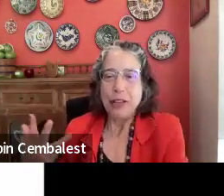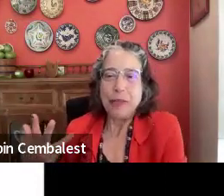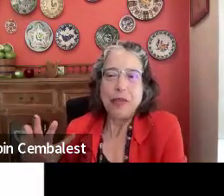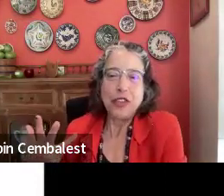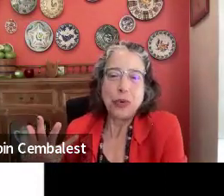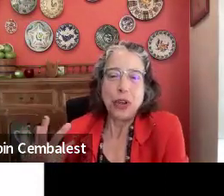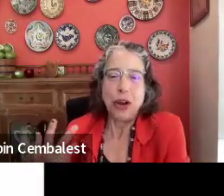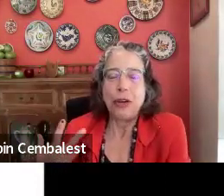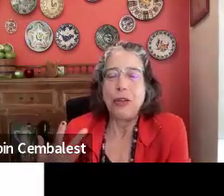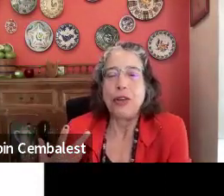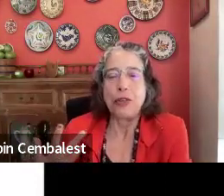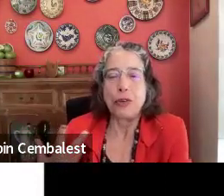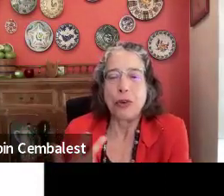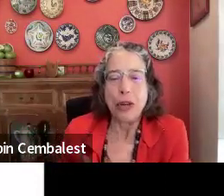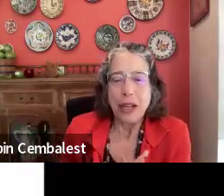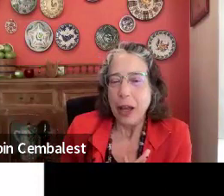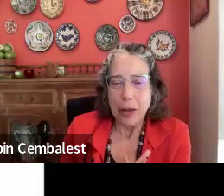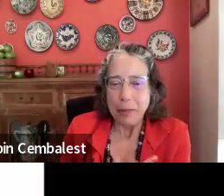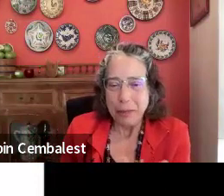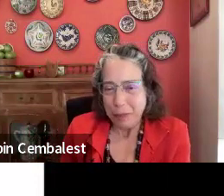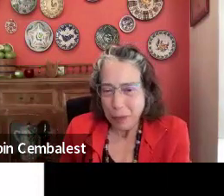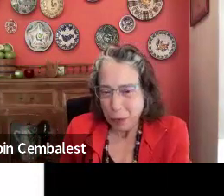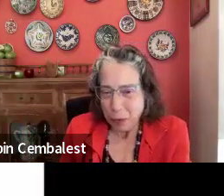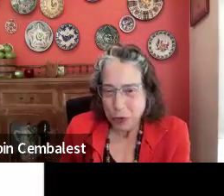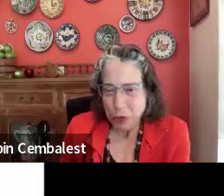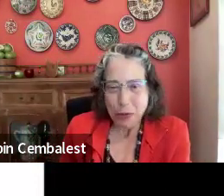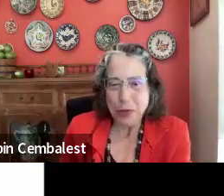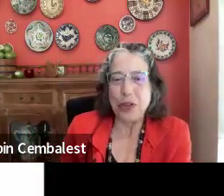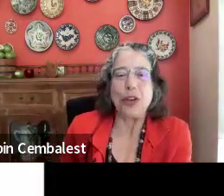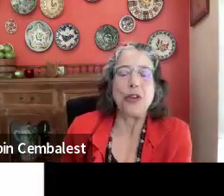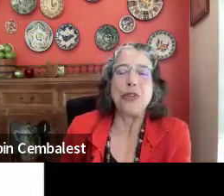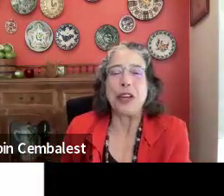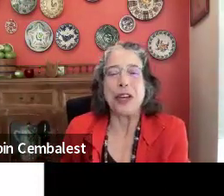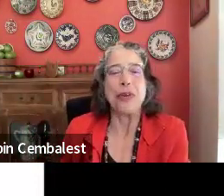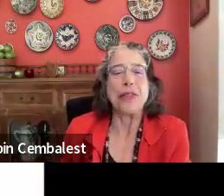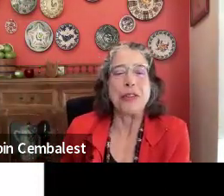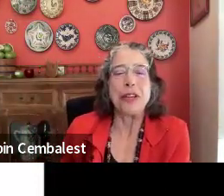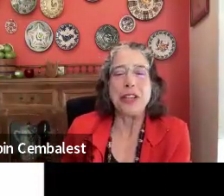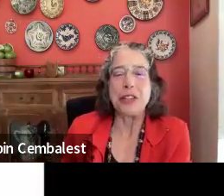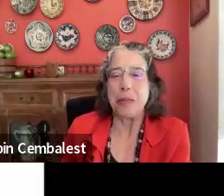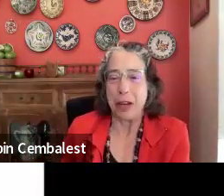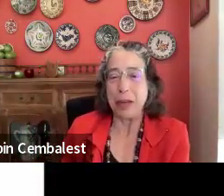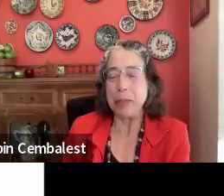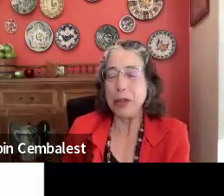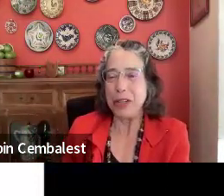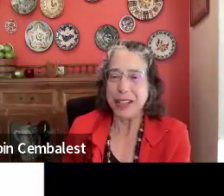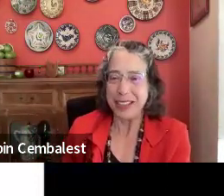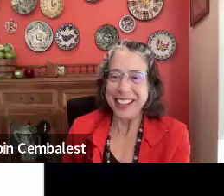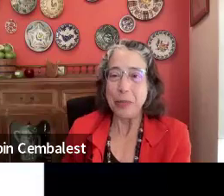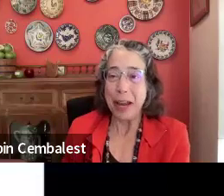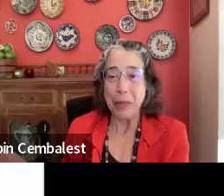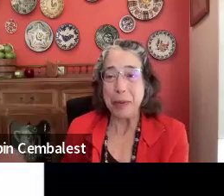doing visual art, theater, furniture, clothing, whatever it is, it might be